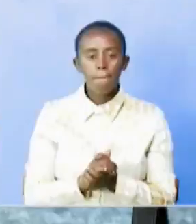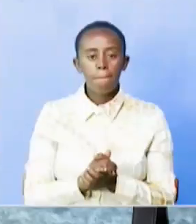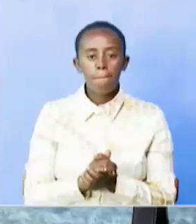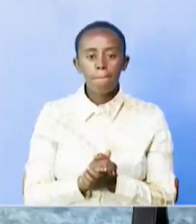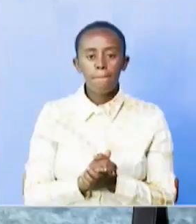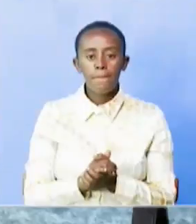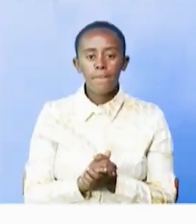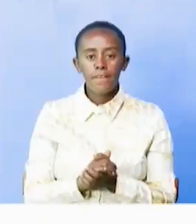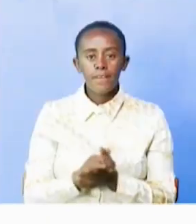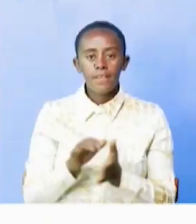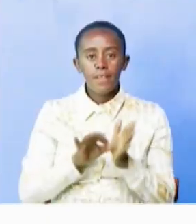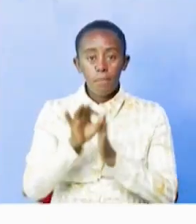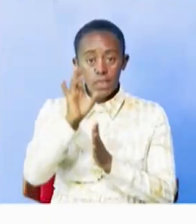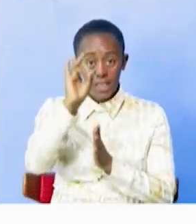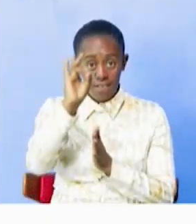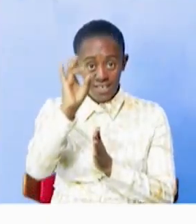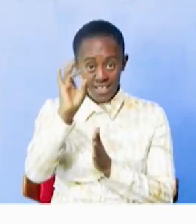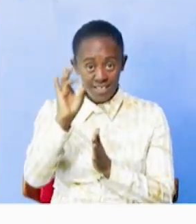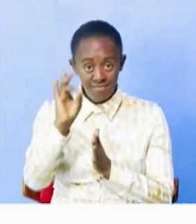do. Number 7